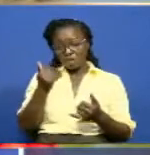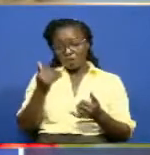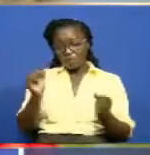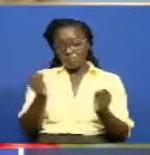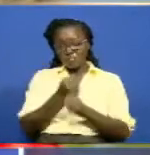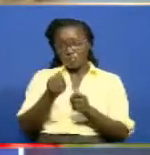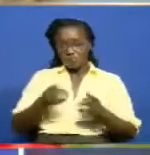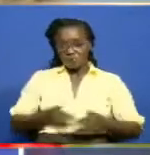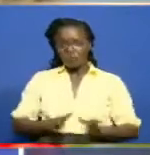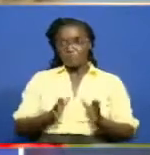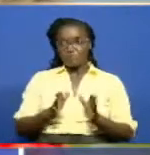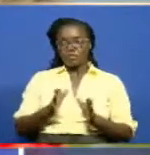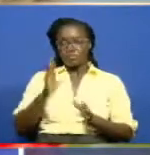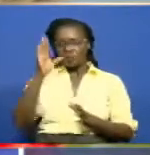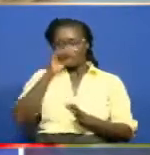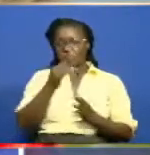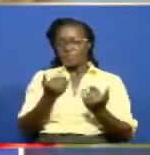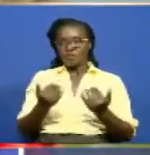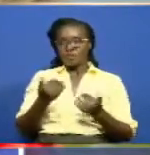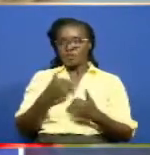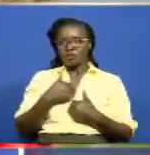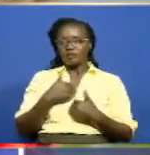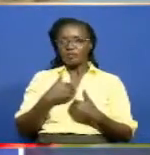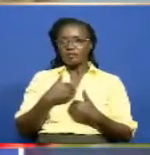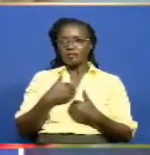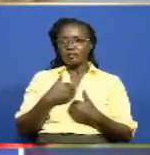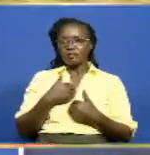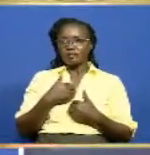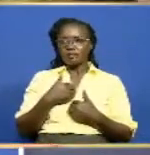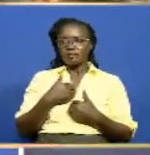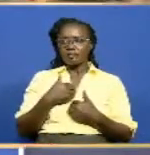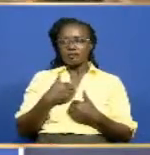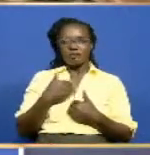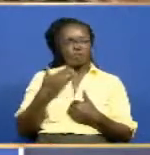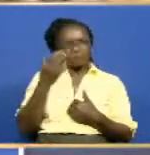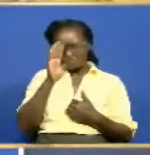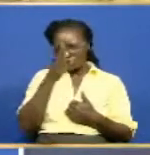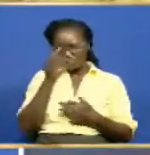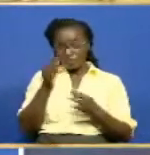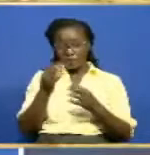I assume I had children. I don't think it would have gone the way it went.